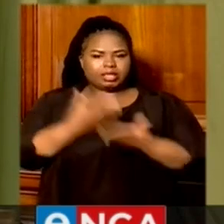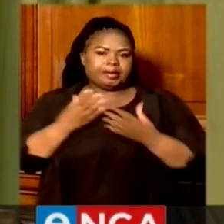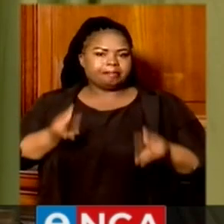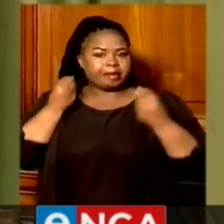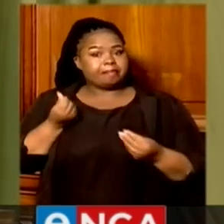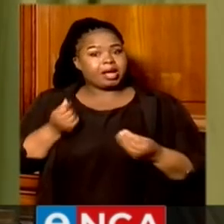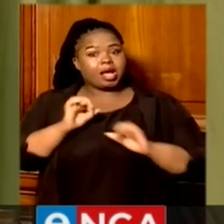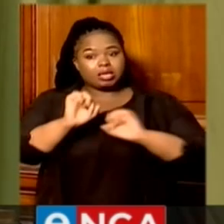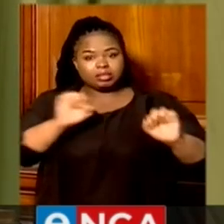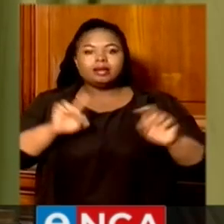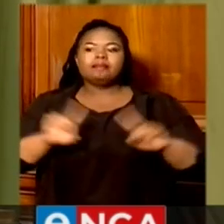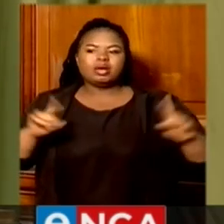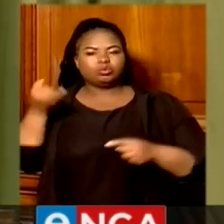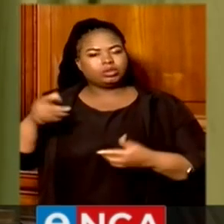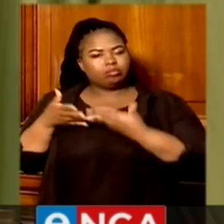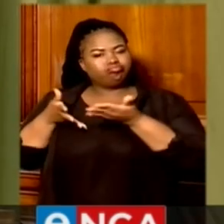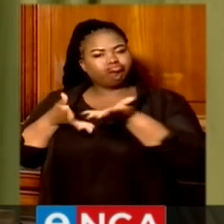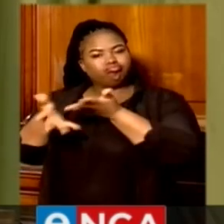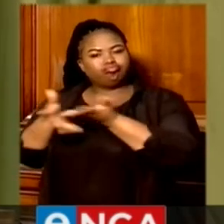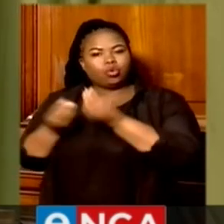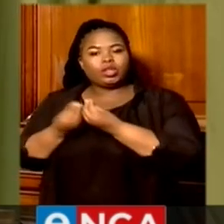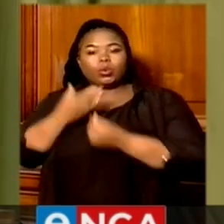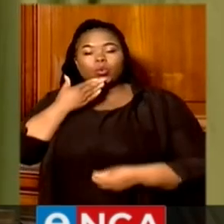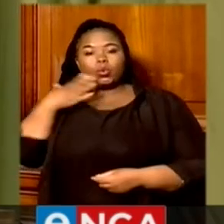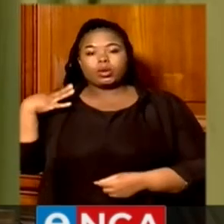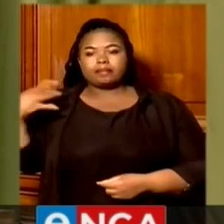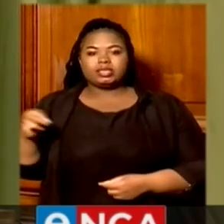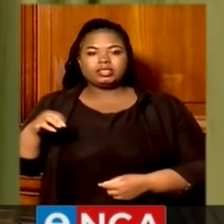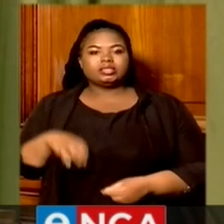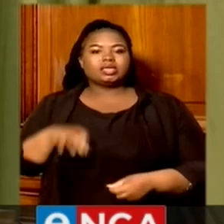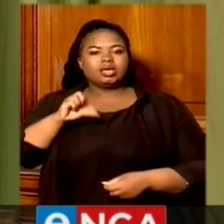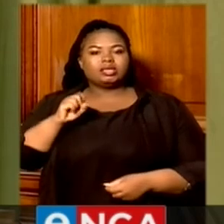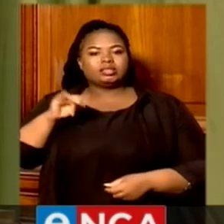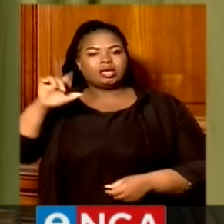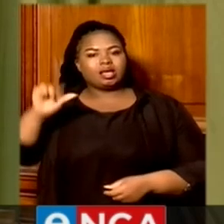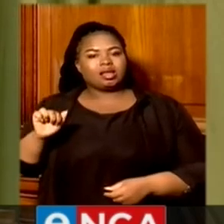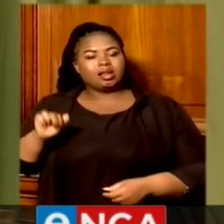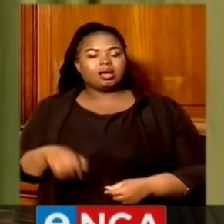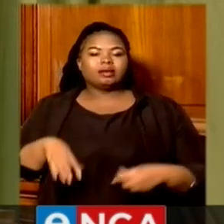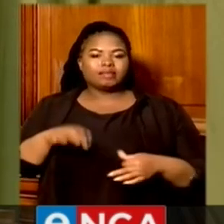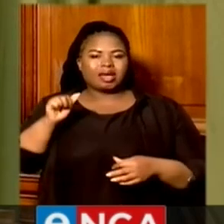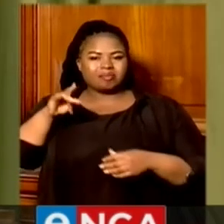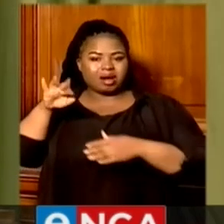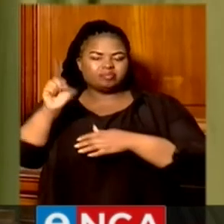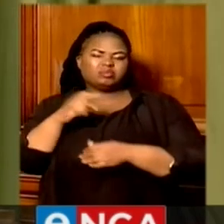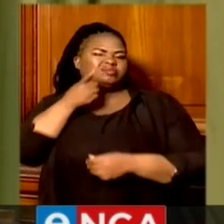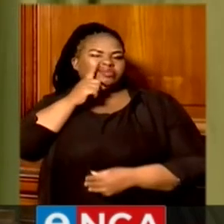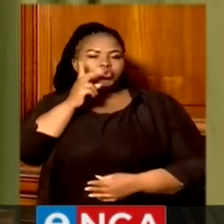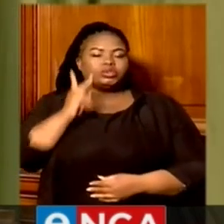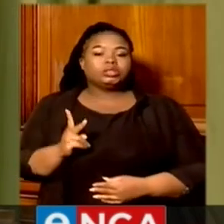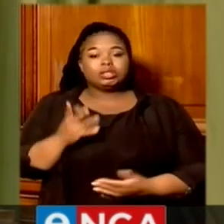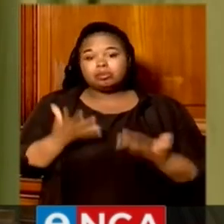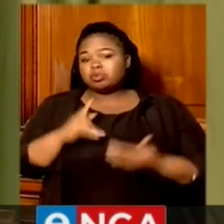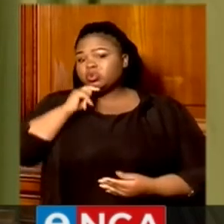yabo. Kodwa ke sisakhulumisana futhi noMinister, uMinister Stella Ndabeni-Abrahams, ukuthi ke sibone ukuthi lezi